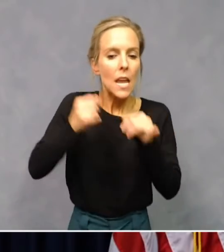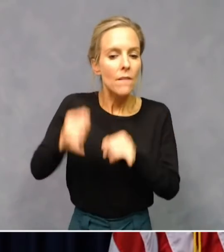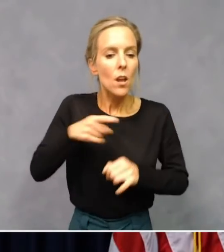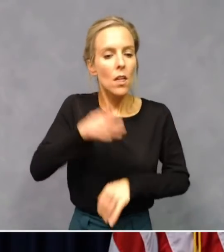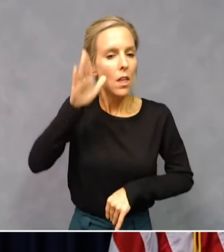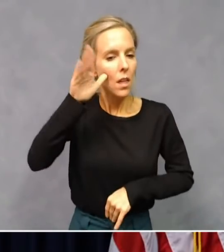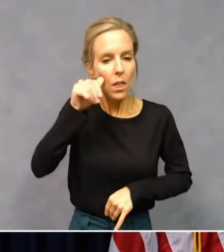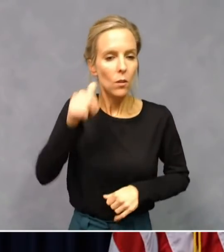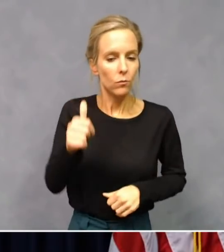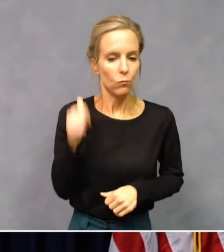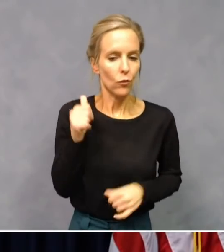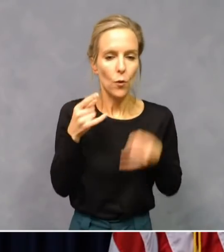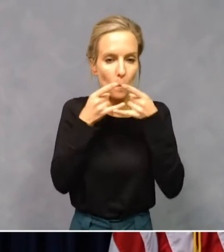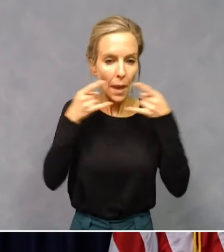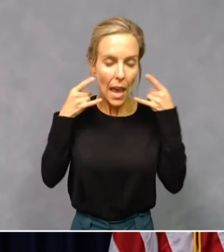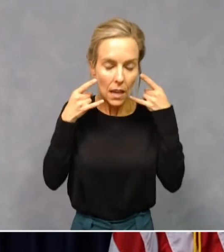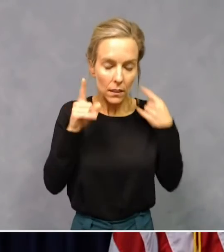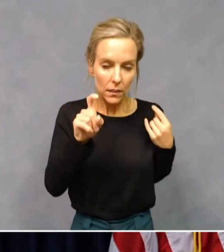masks?